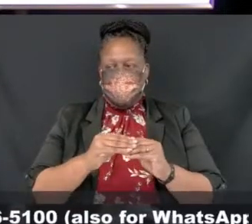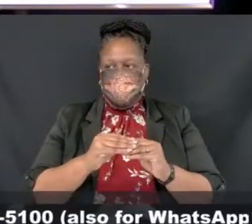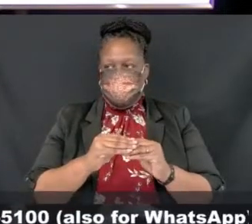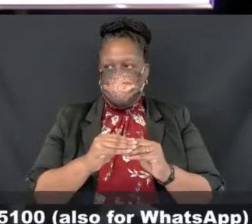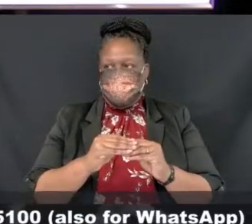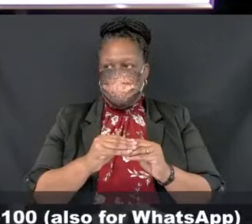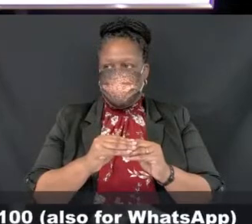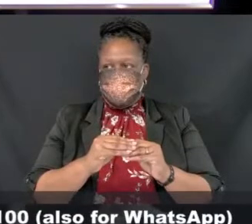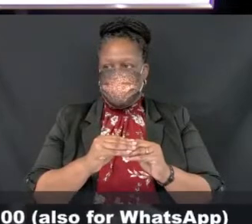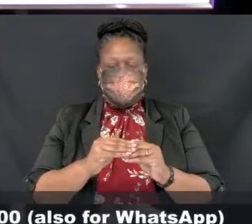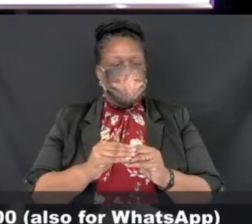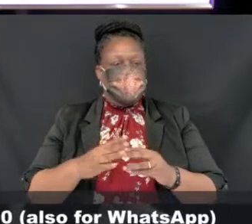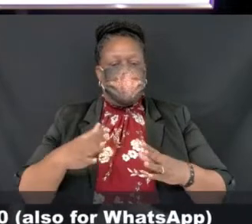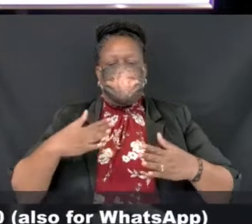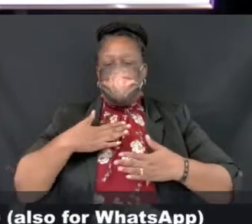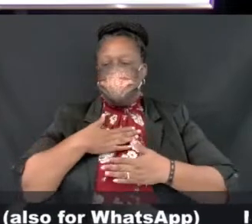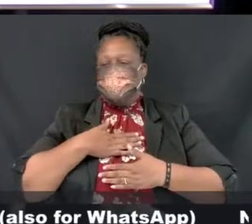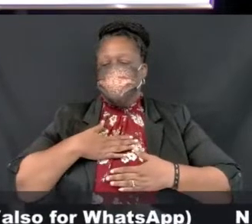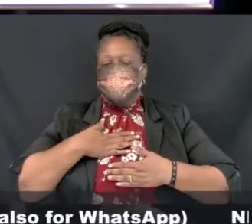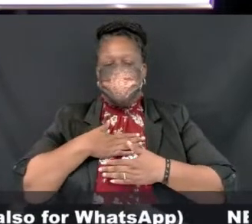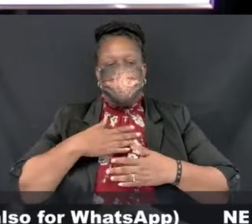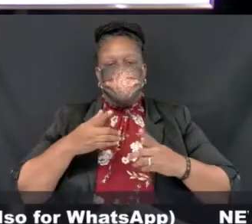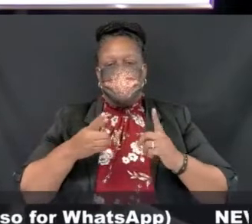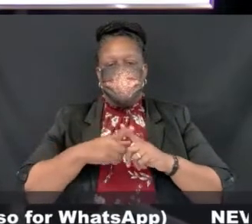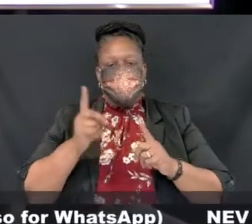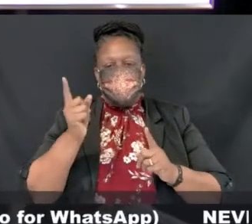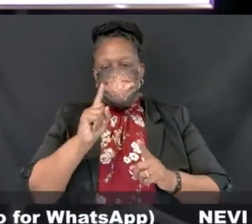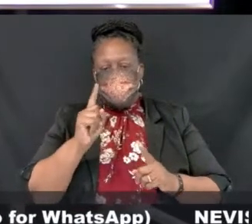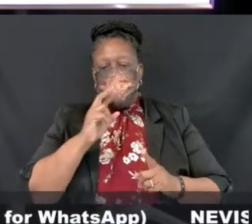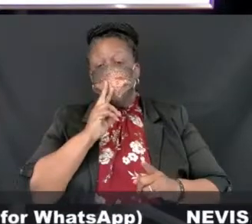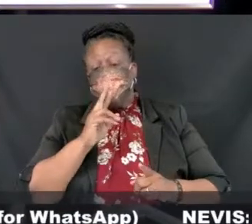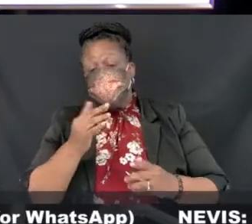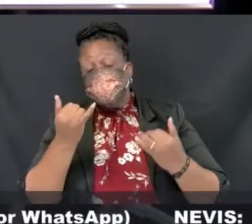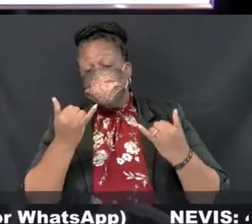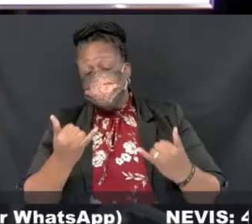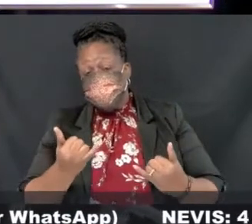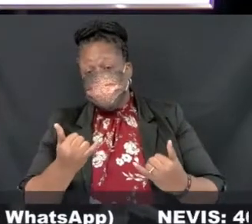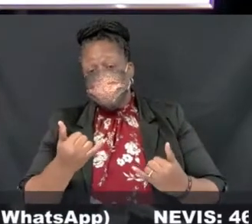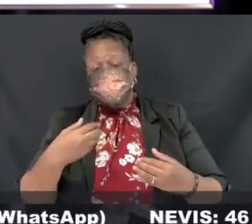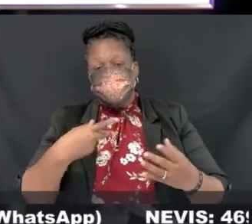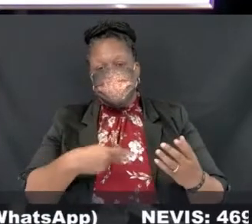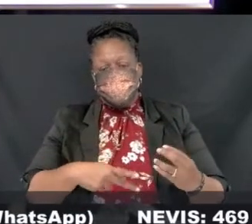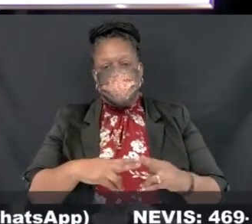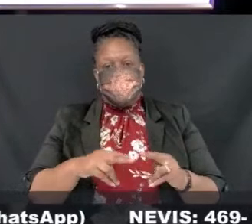I am extremely pleased with where we are now as a nation in this